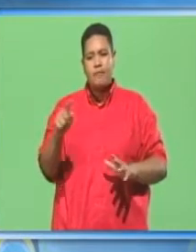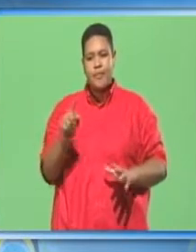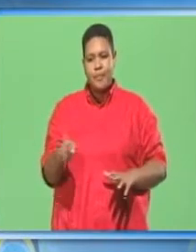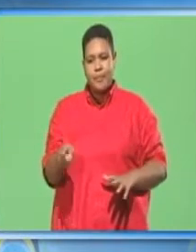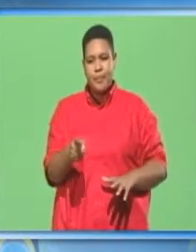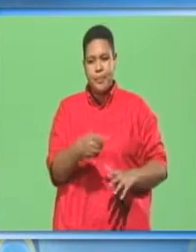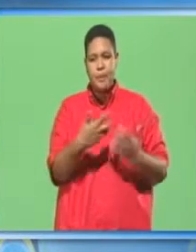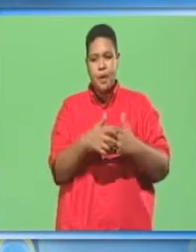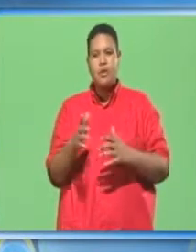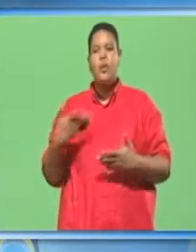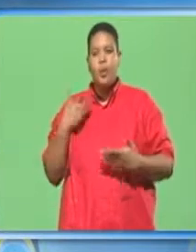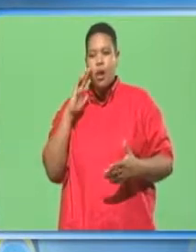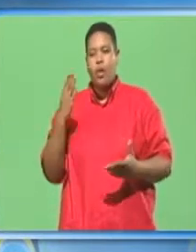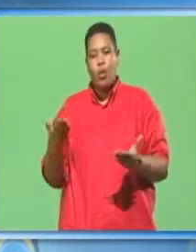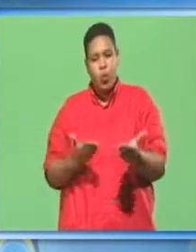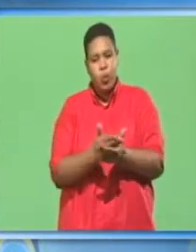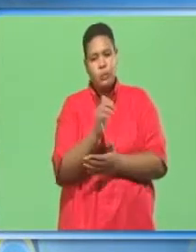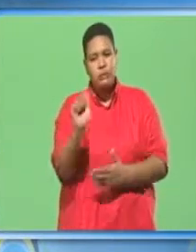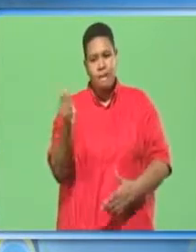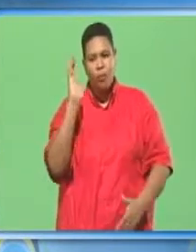their work.